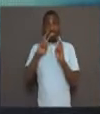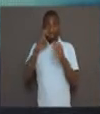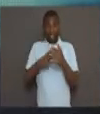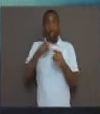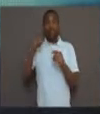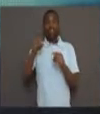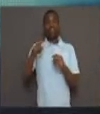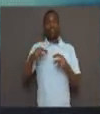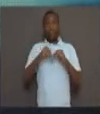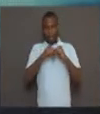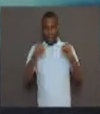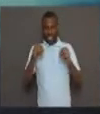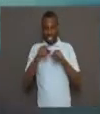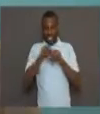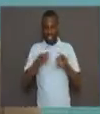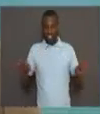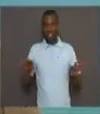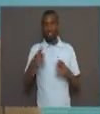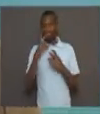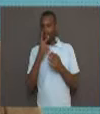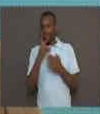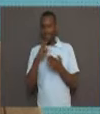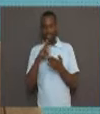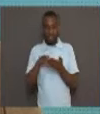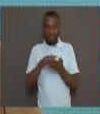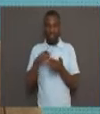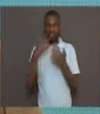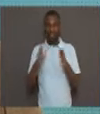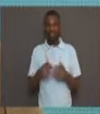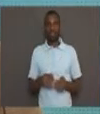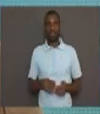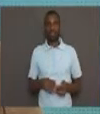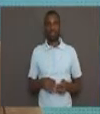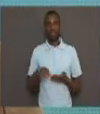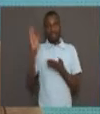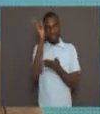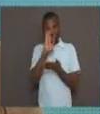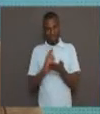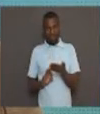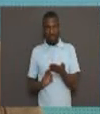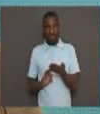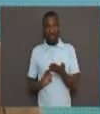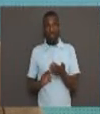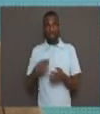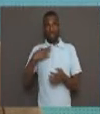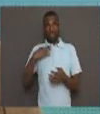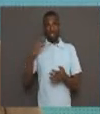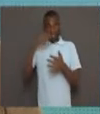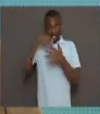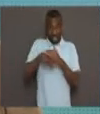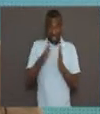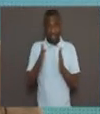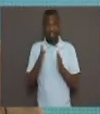of magnetic fields. We studied the formula for